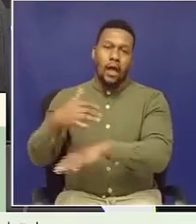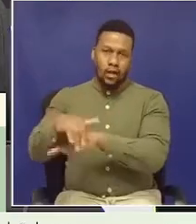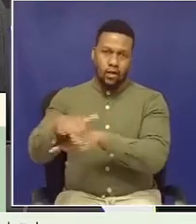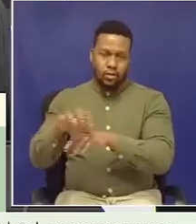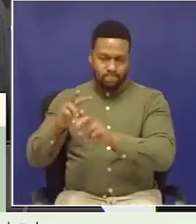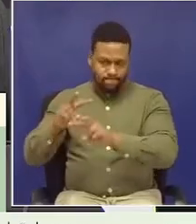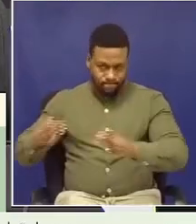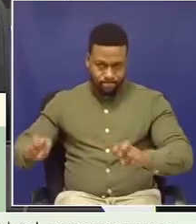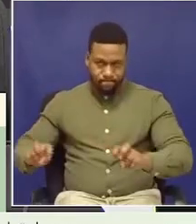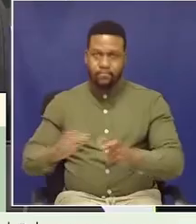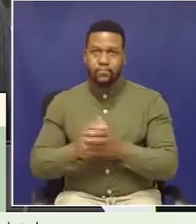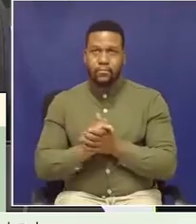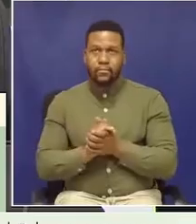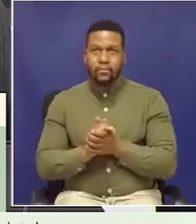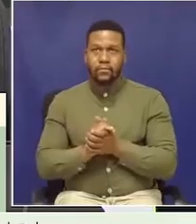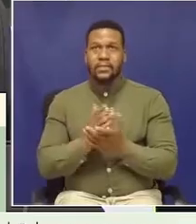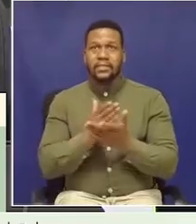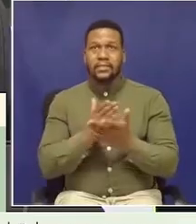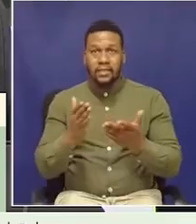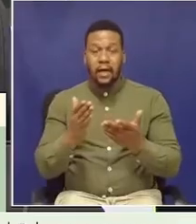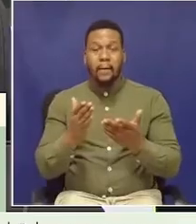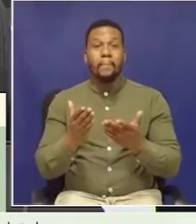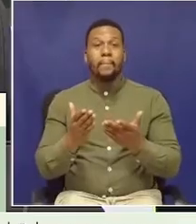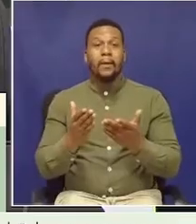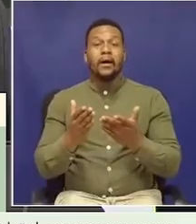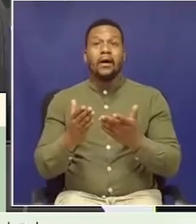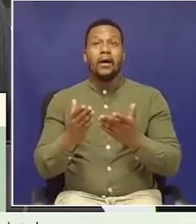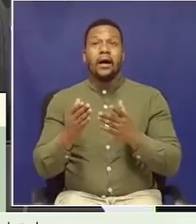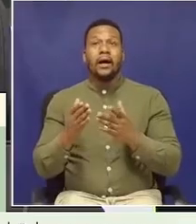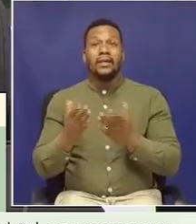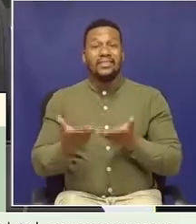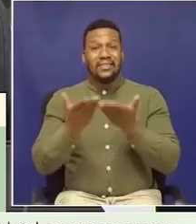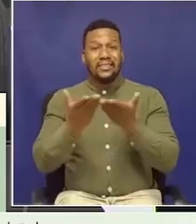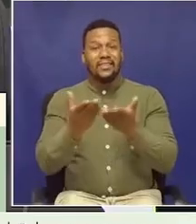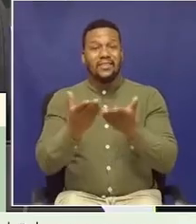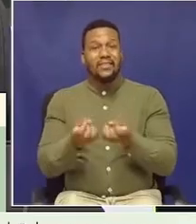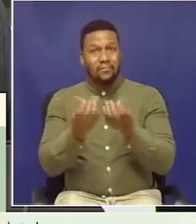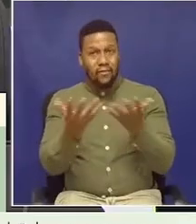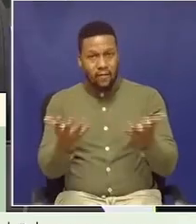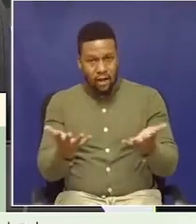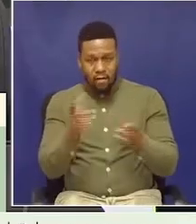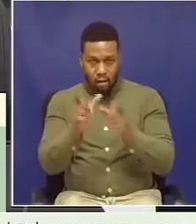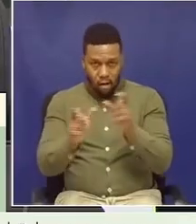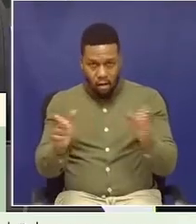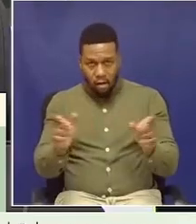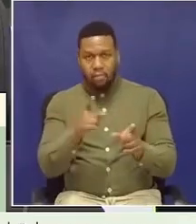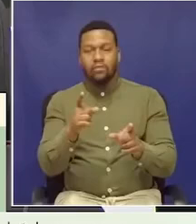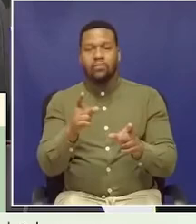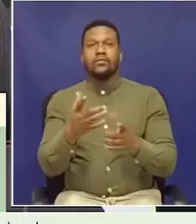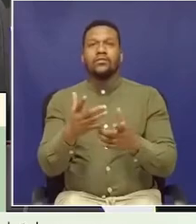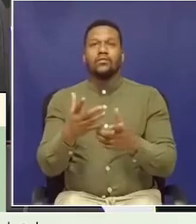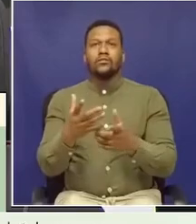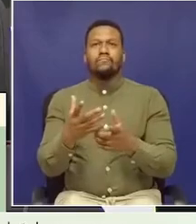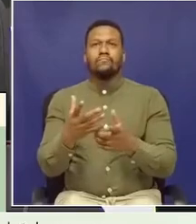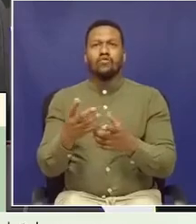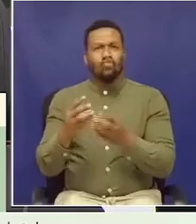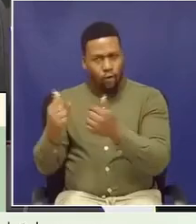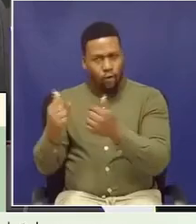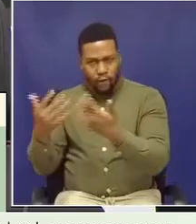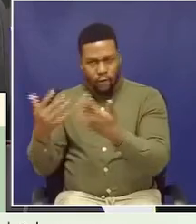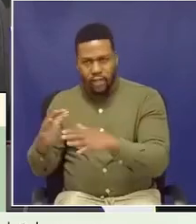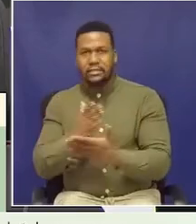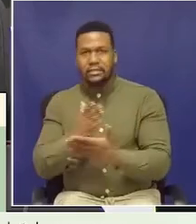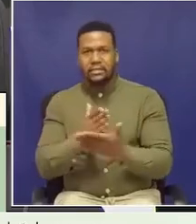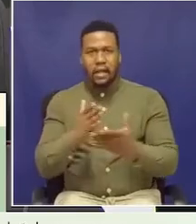service providers. Some cases have been finalized internally, and some officials were not found guilty. And there is